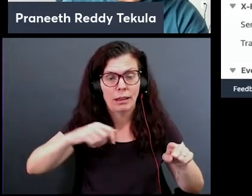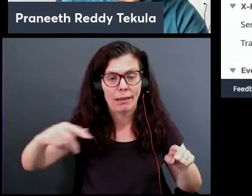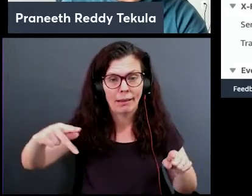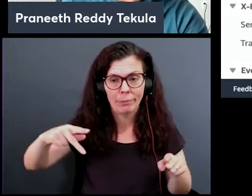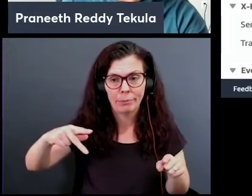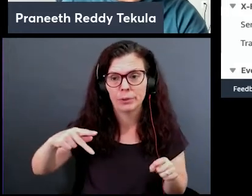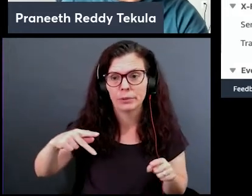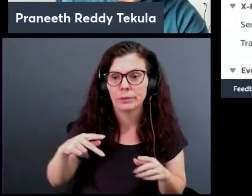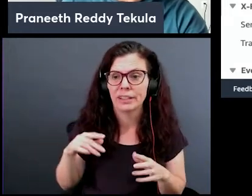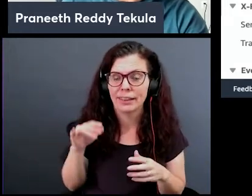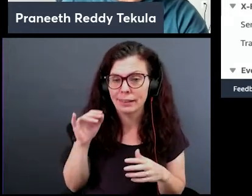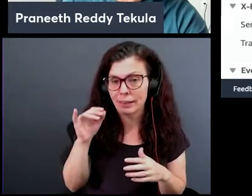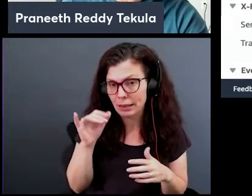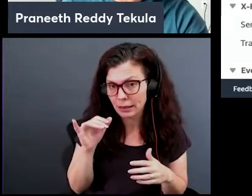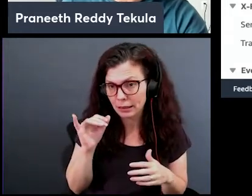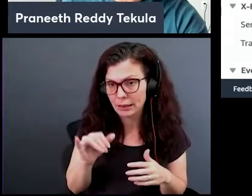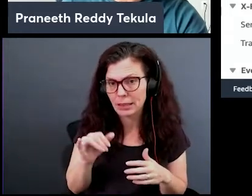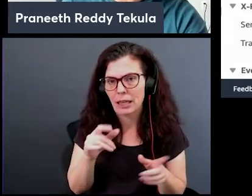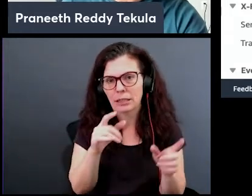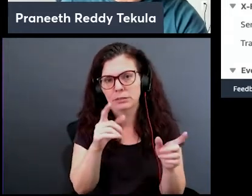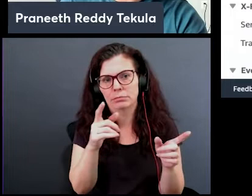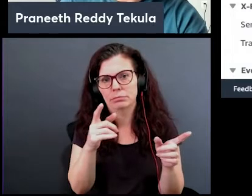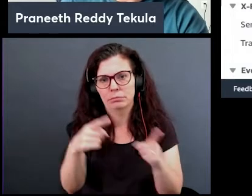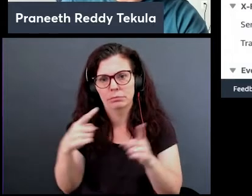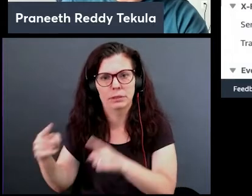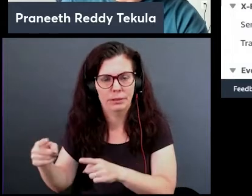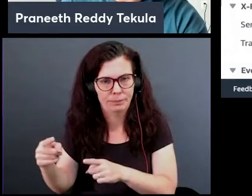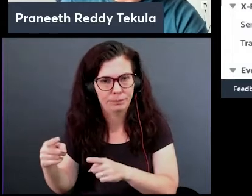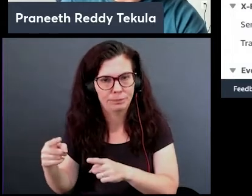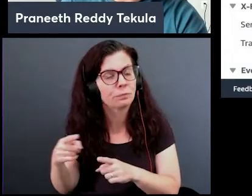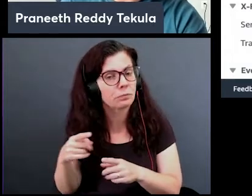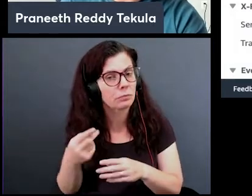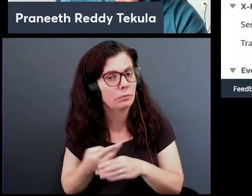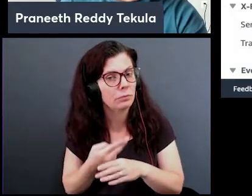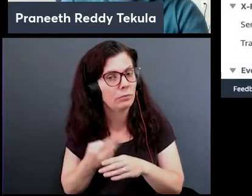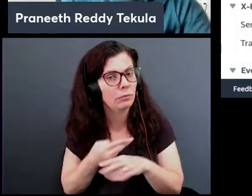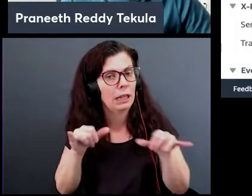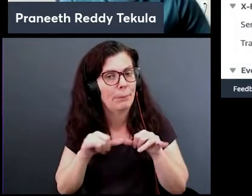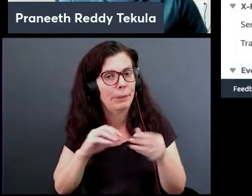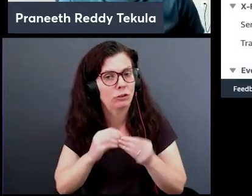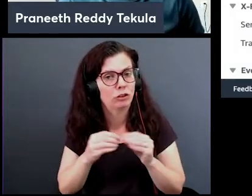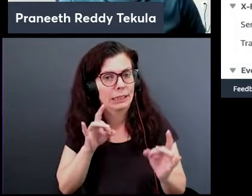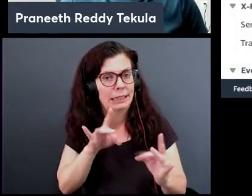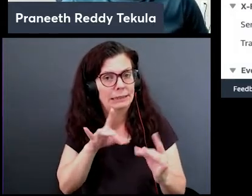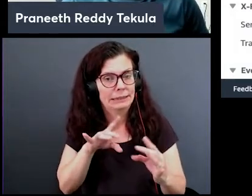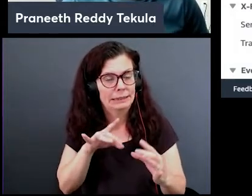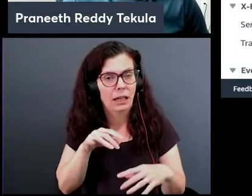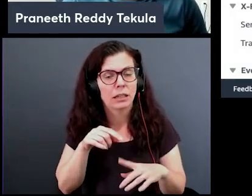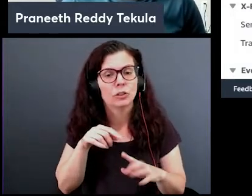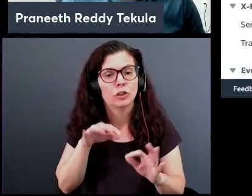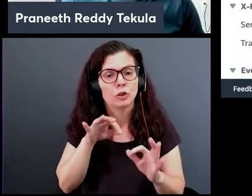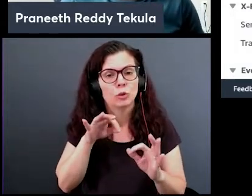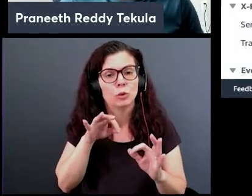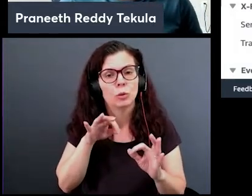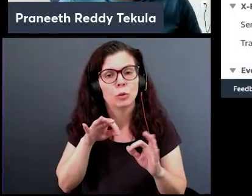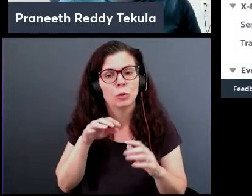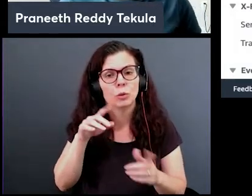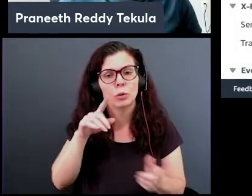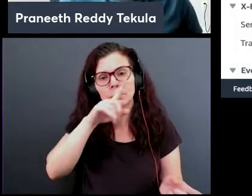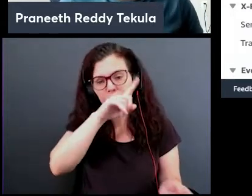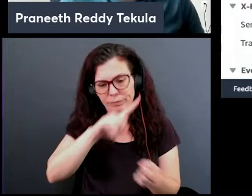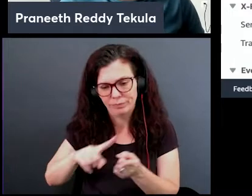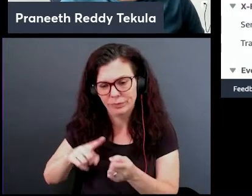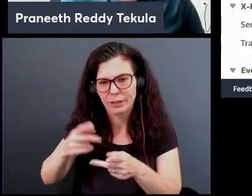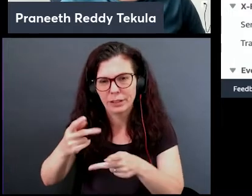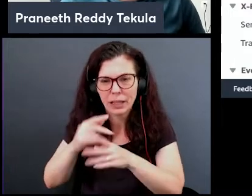those incidents, you would be using metric insights to reduce the time to resolution or identify